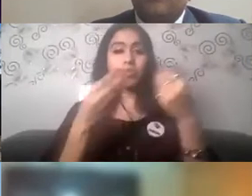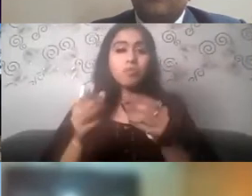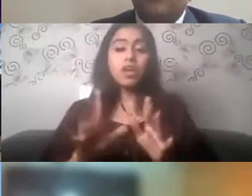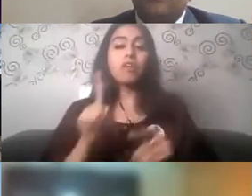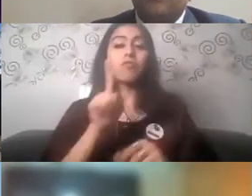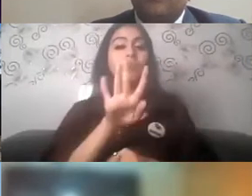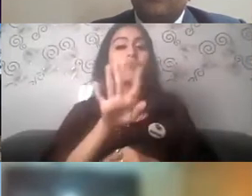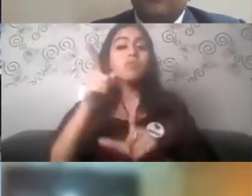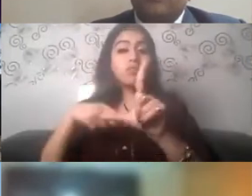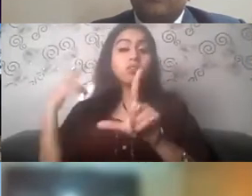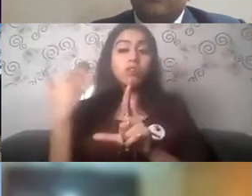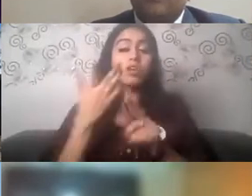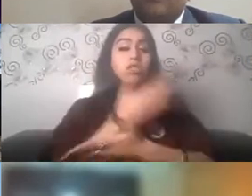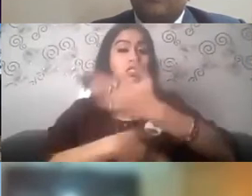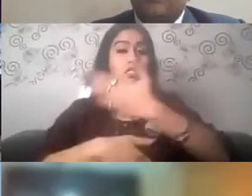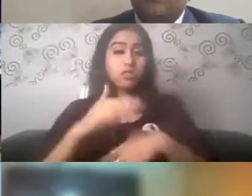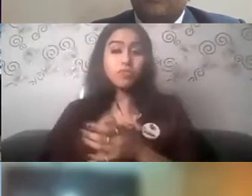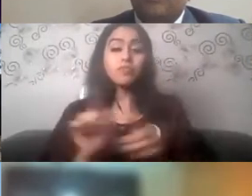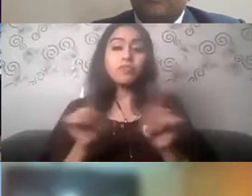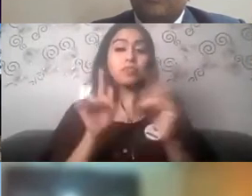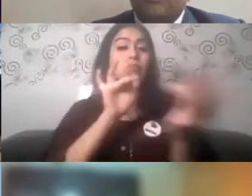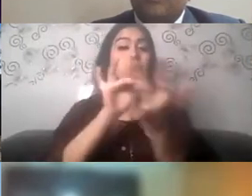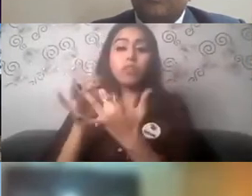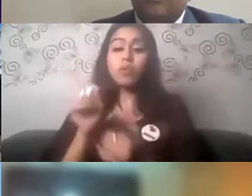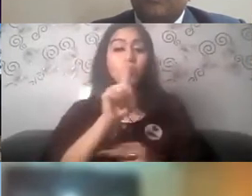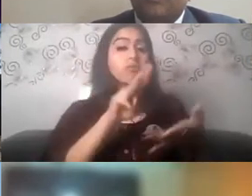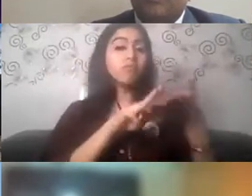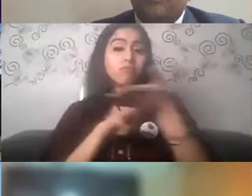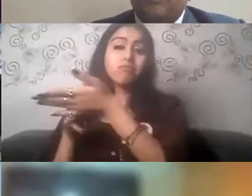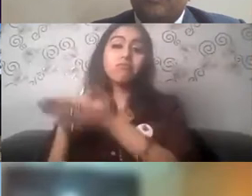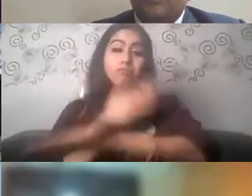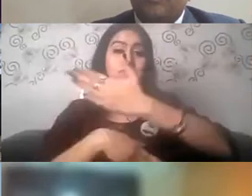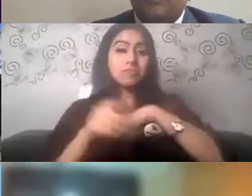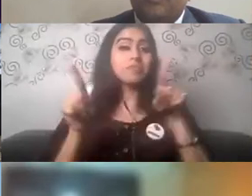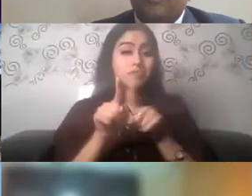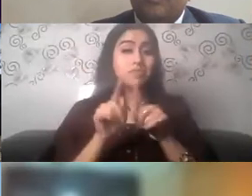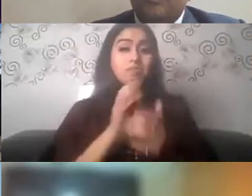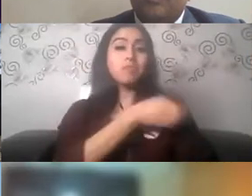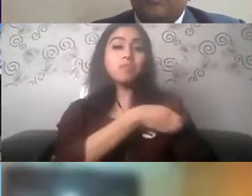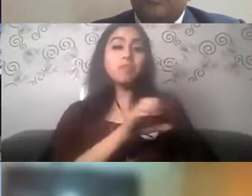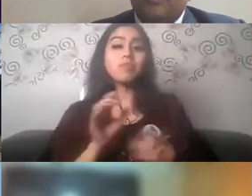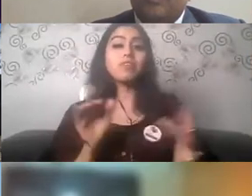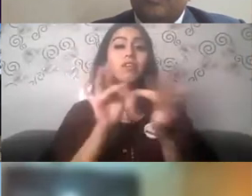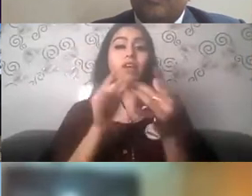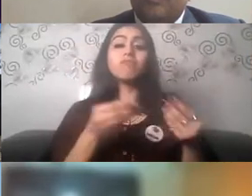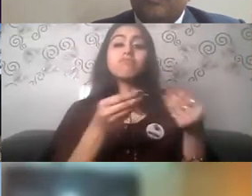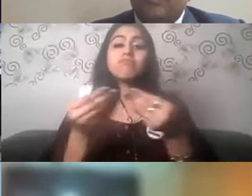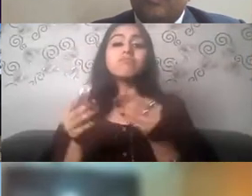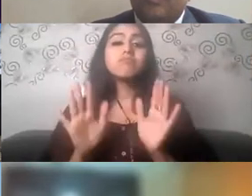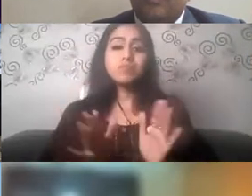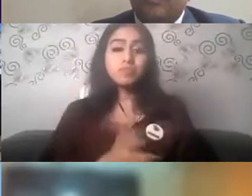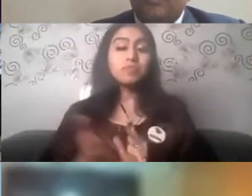years, Sarthak has got reached out about 1 million people disabled, providing with employment. Last